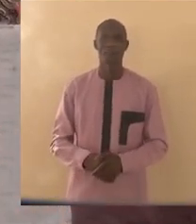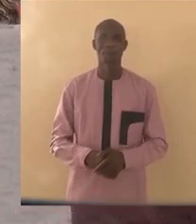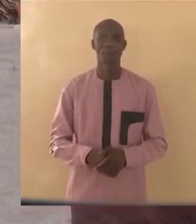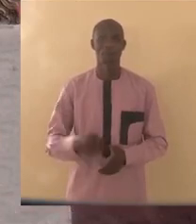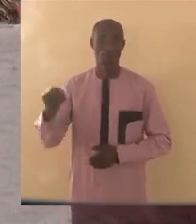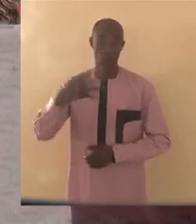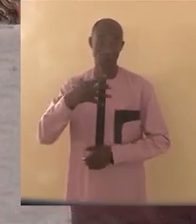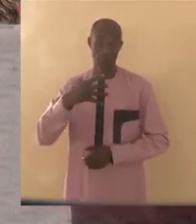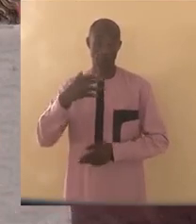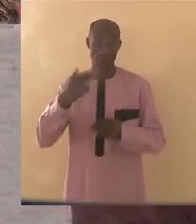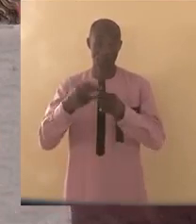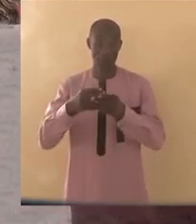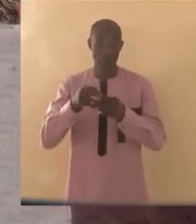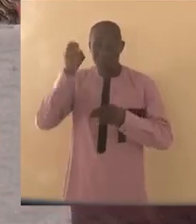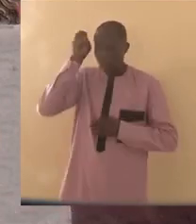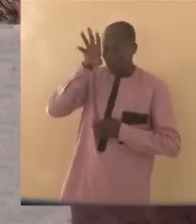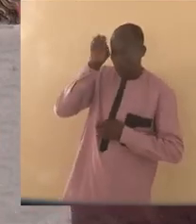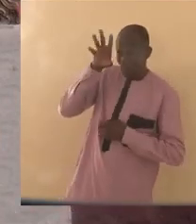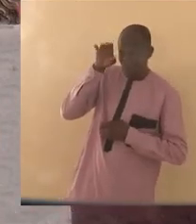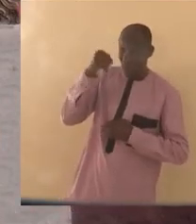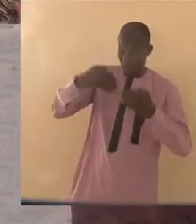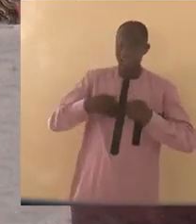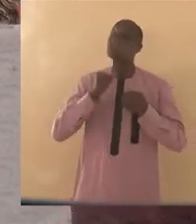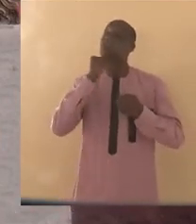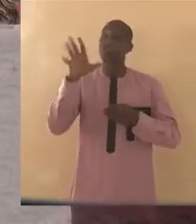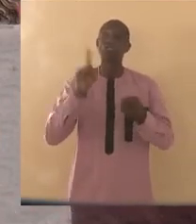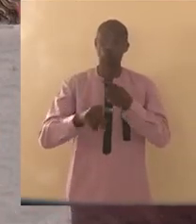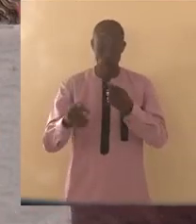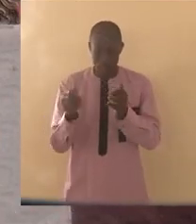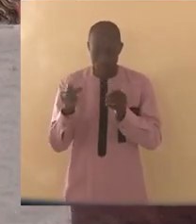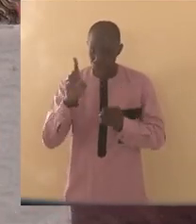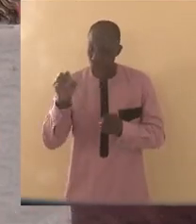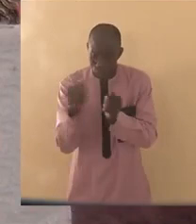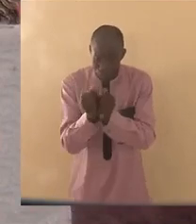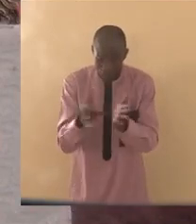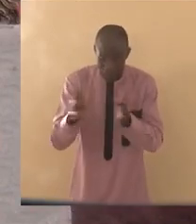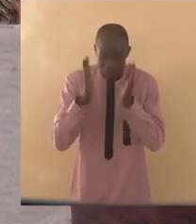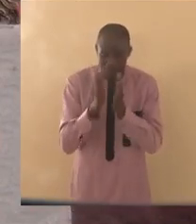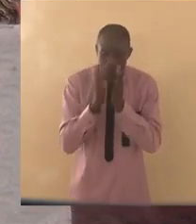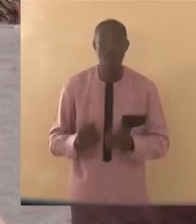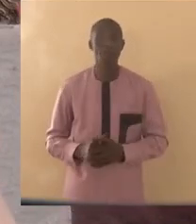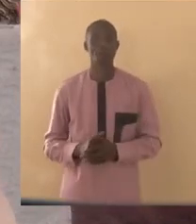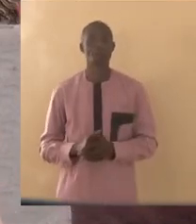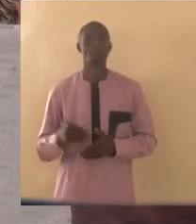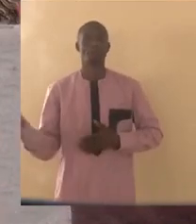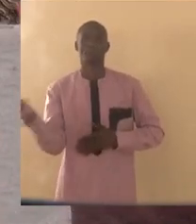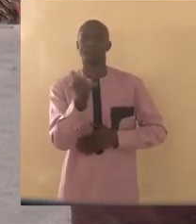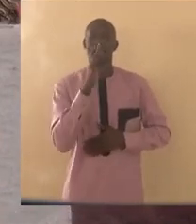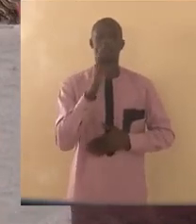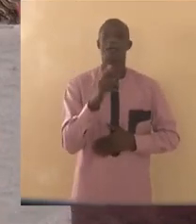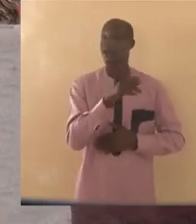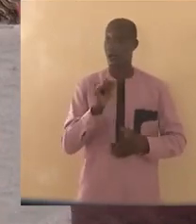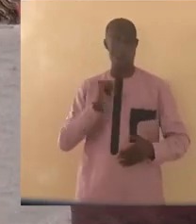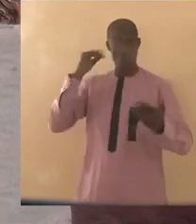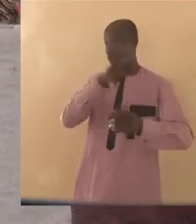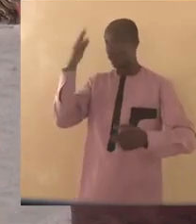The white man calls that one magic. It has nothing to do with Christian prayer at all. It's called magic. You see,